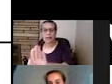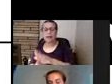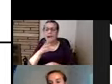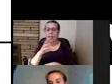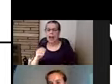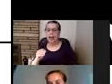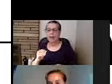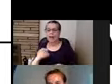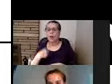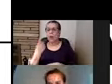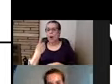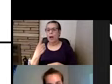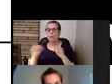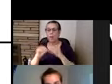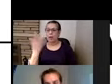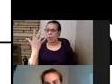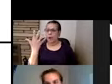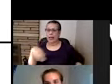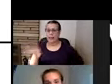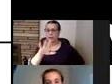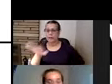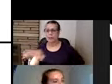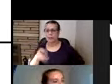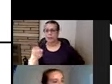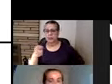retrieved in a single motion with one hand.